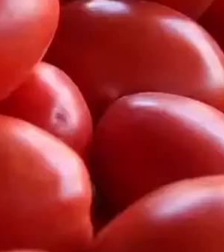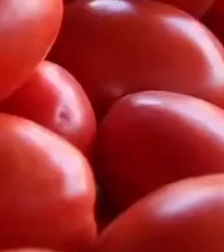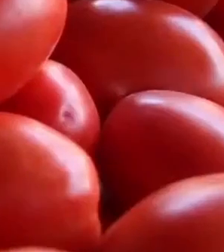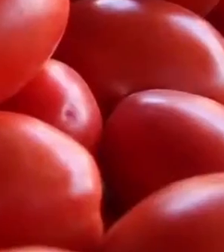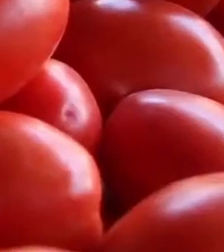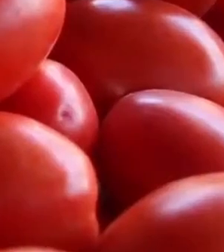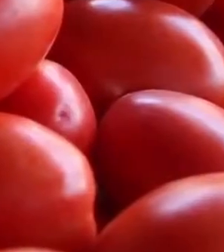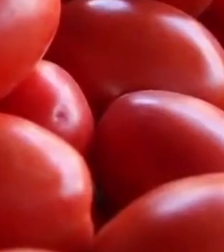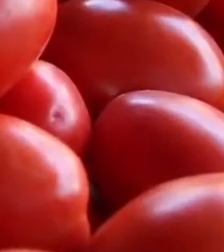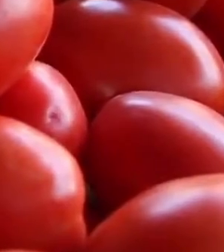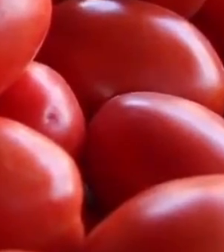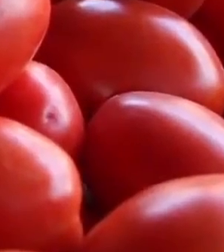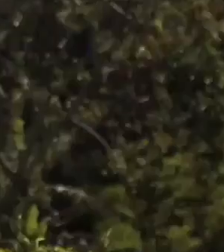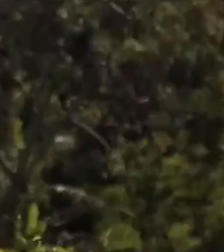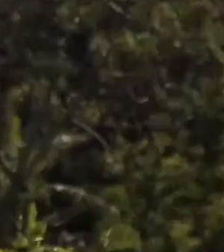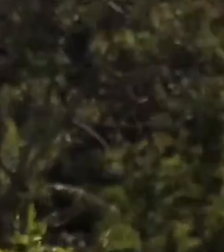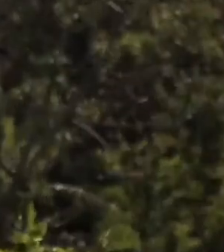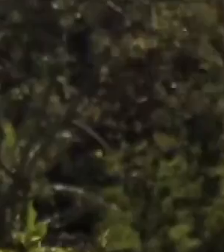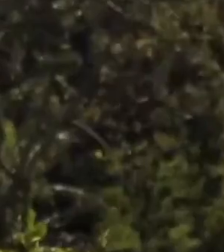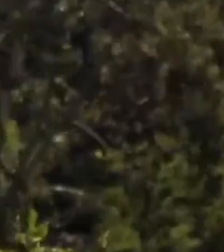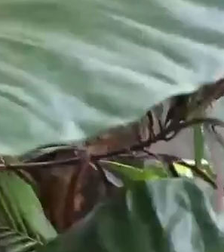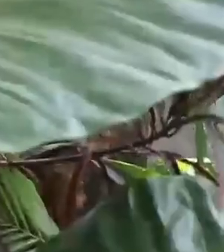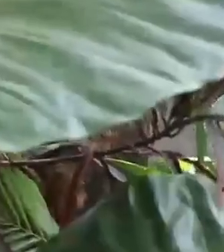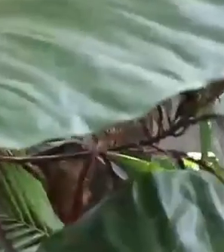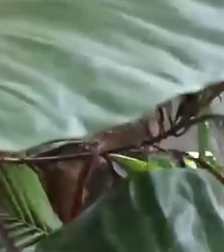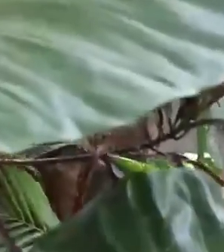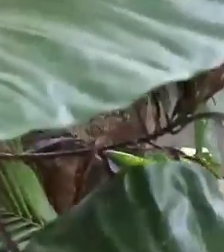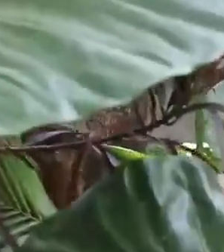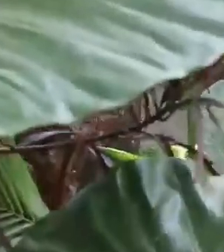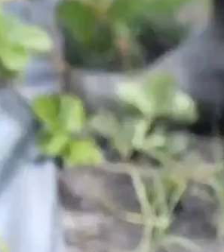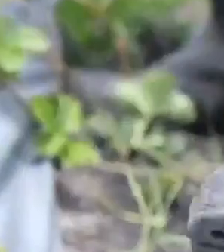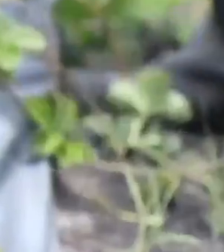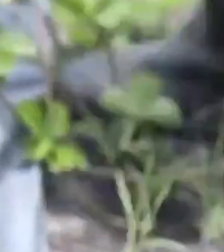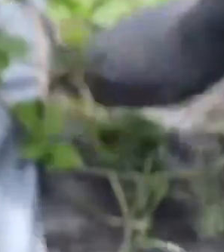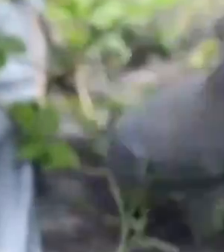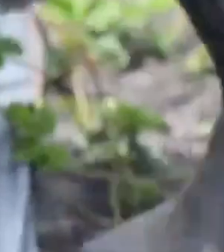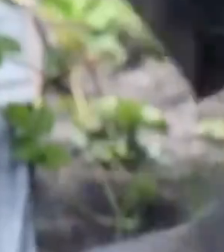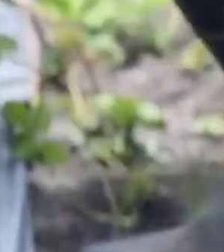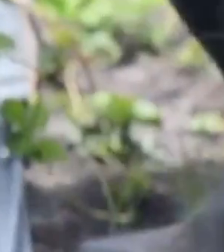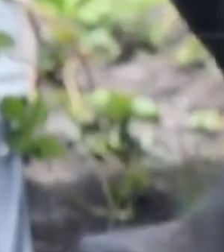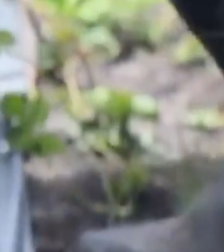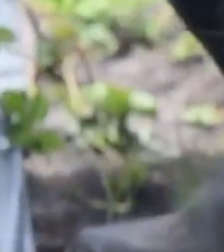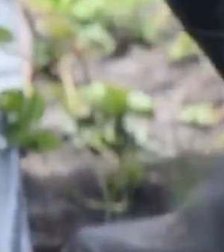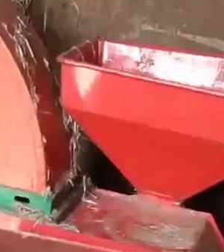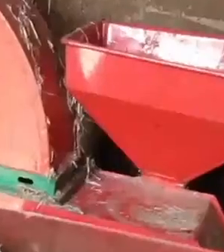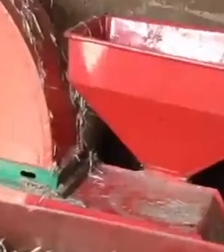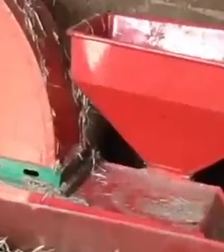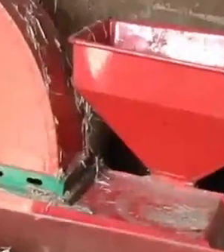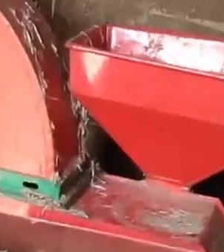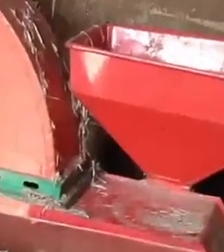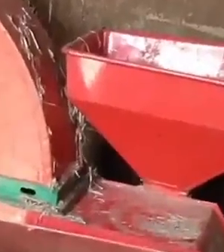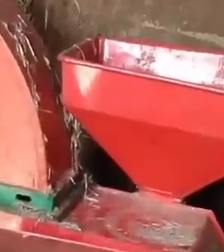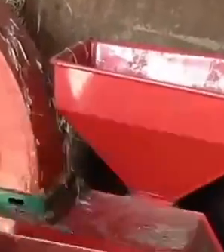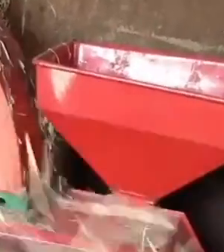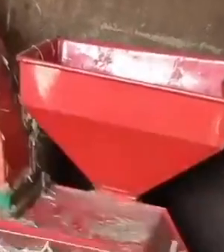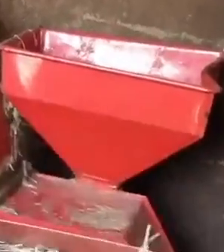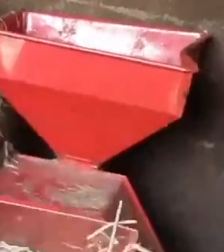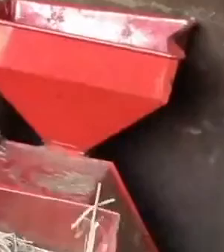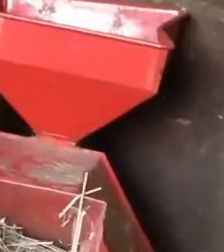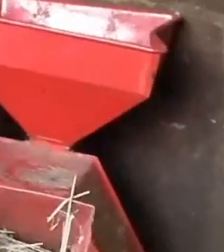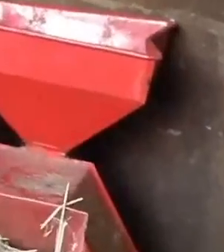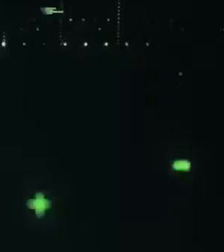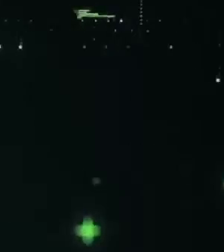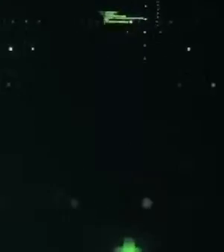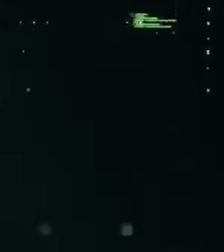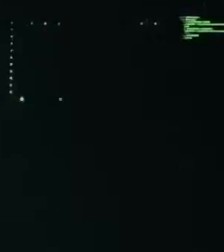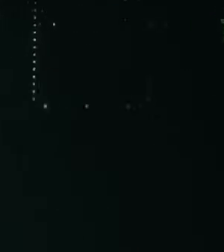Before the markets open, farmers begin their day, each with the desire to produce the best. But